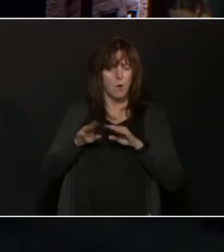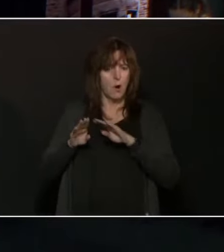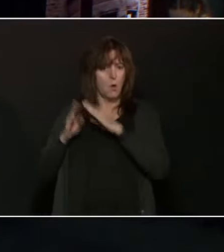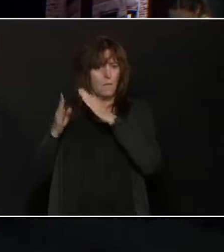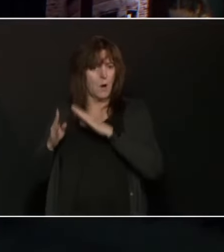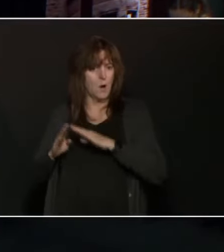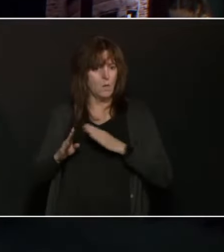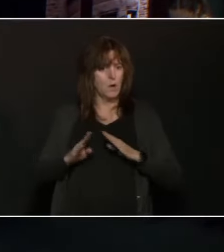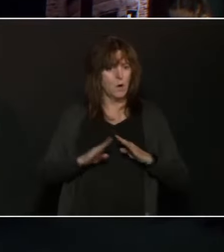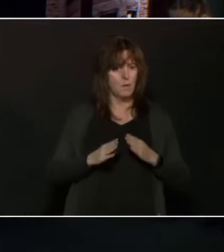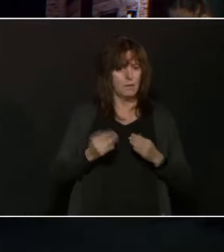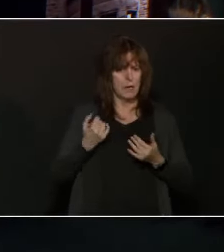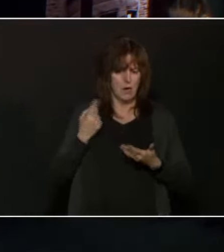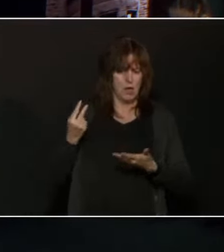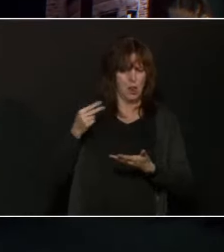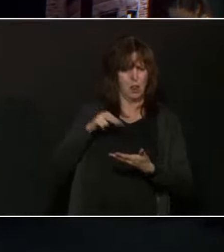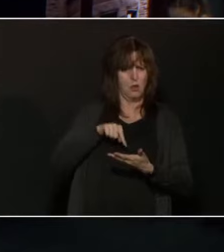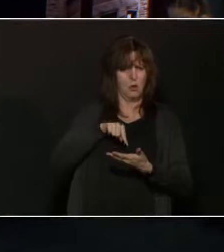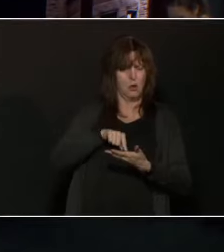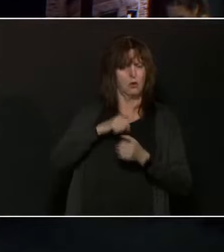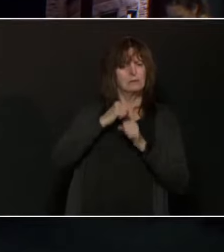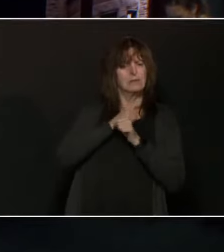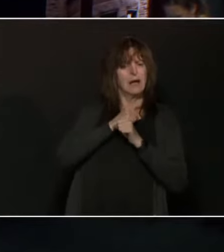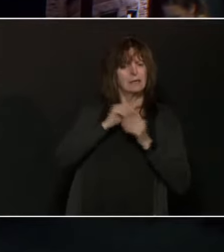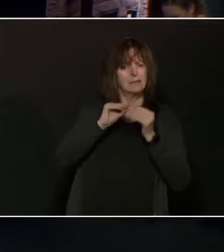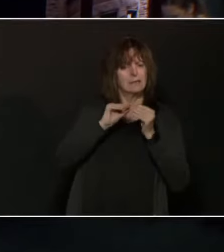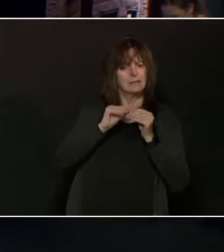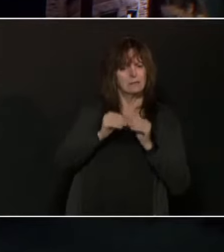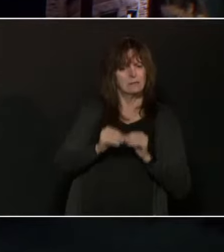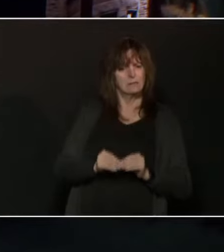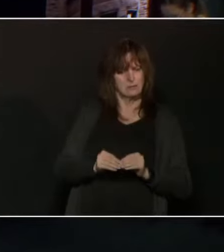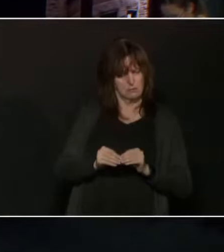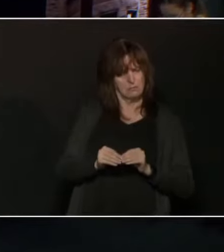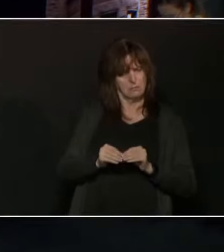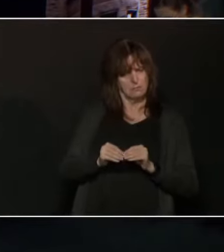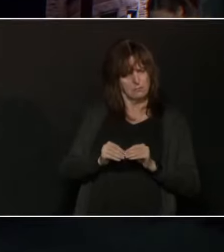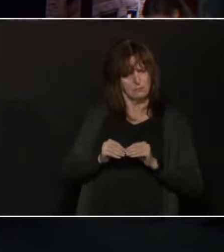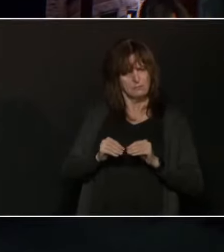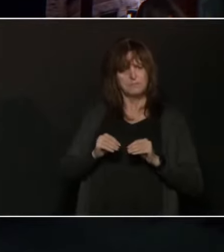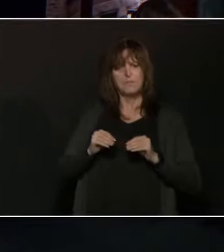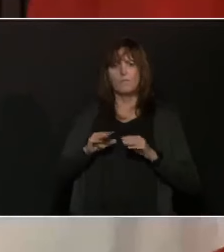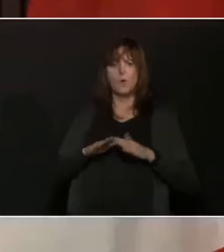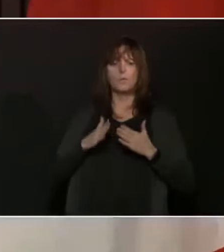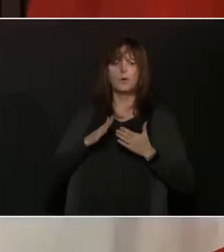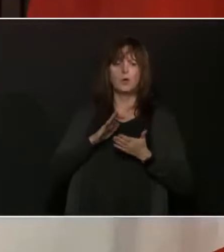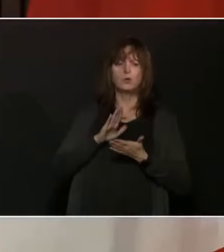you predict that students in the GTA could safely return?